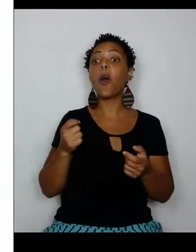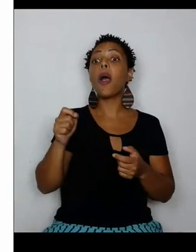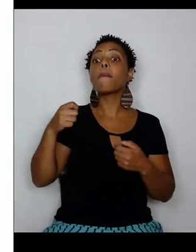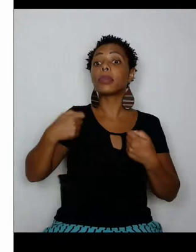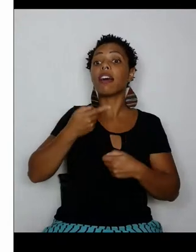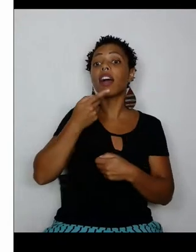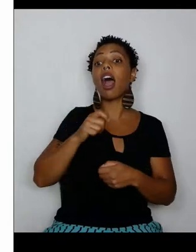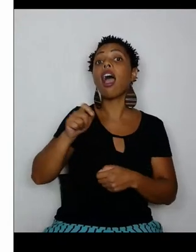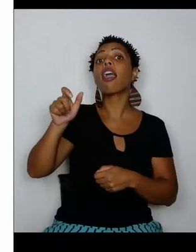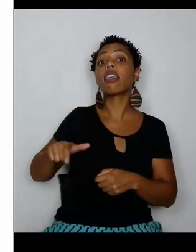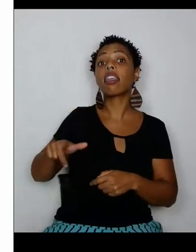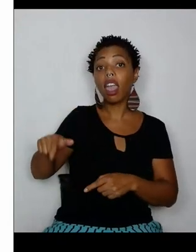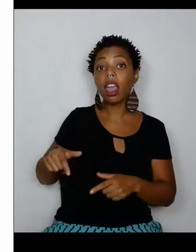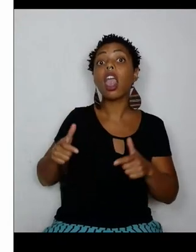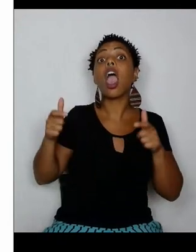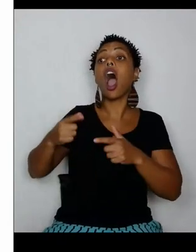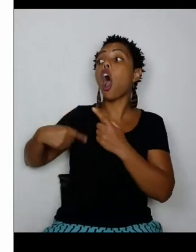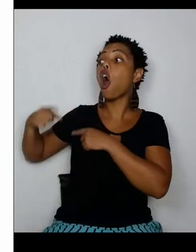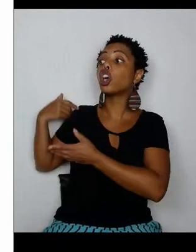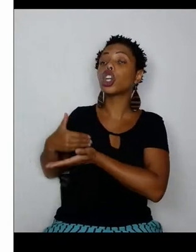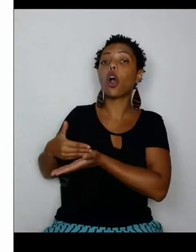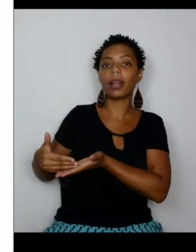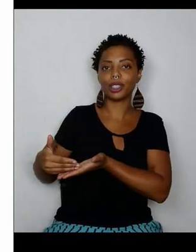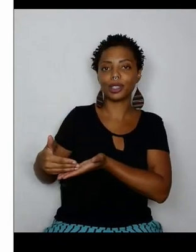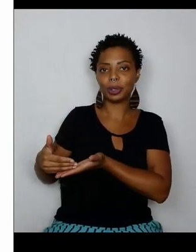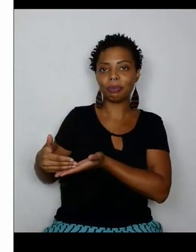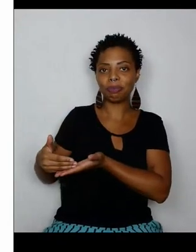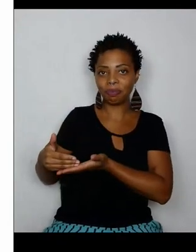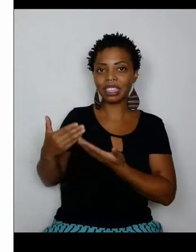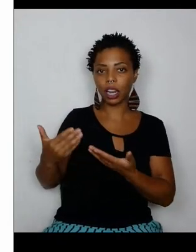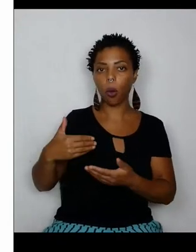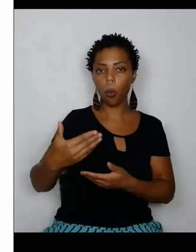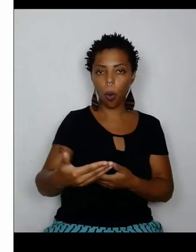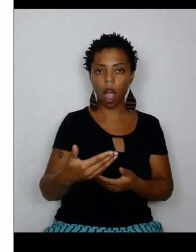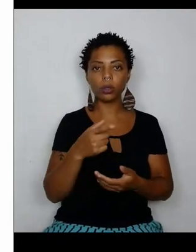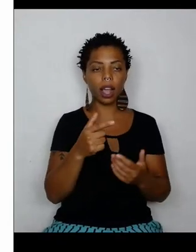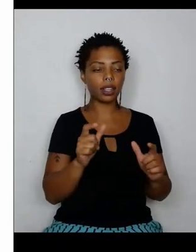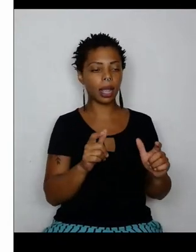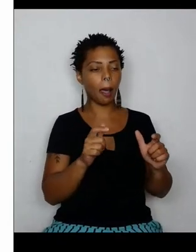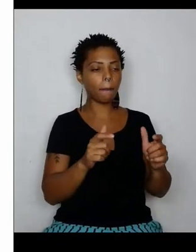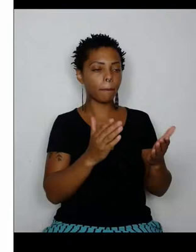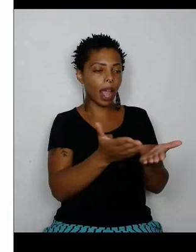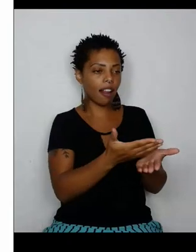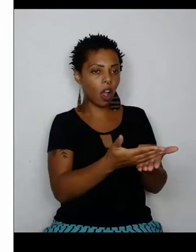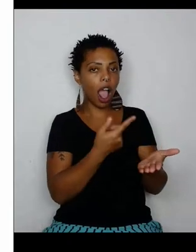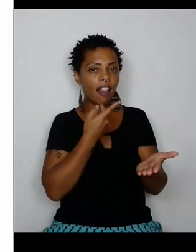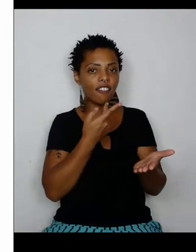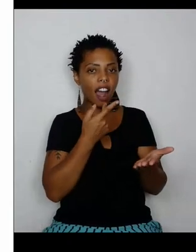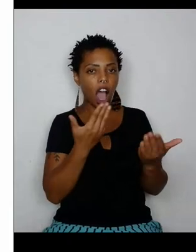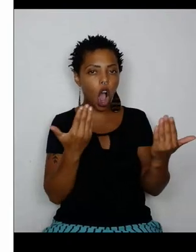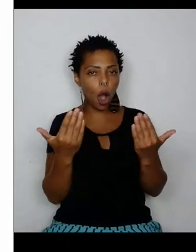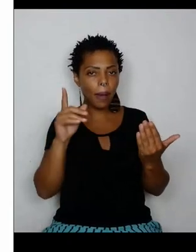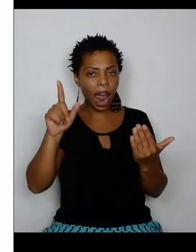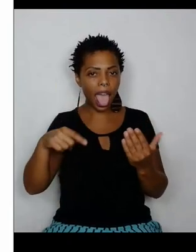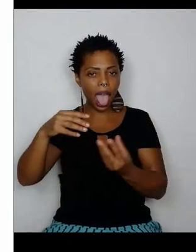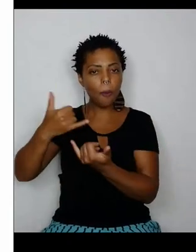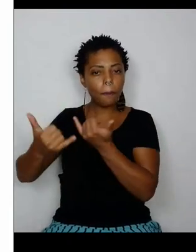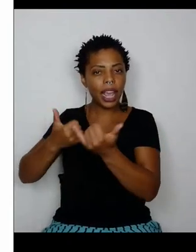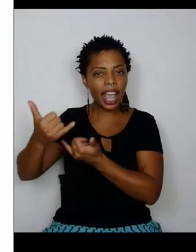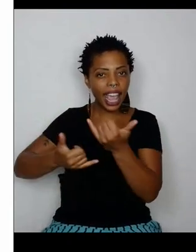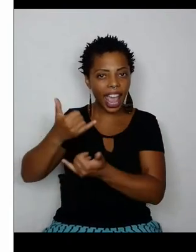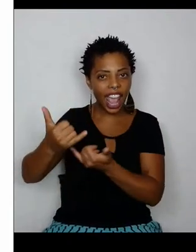the passage in which he compares his book to a kaleidoscope he goes on to say that episodes in his text are